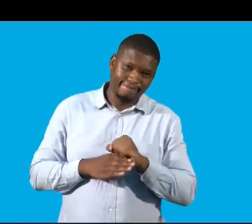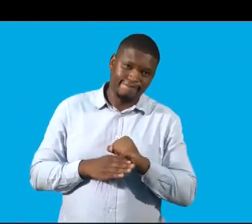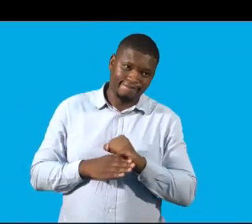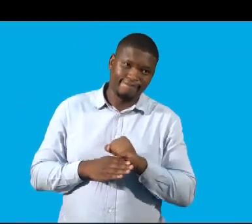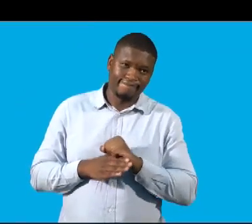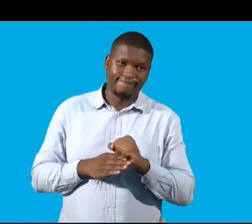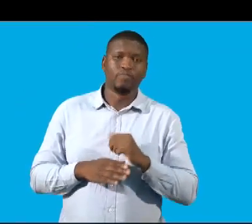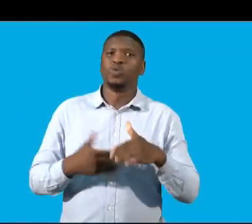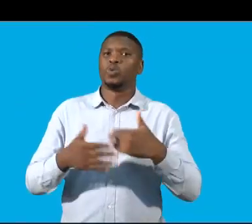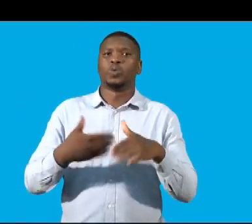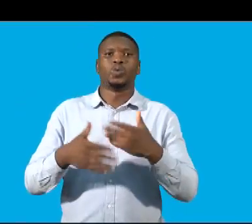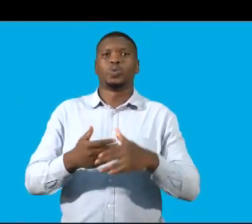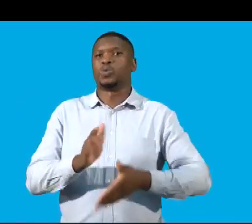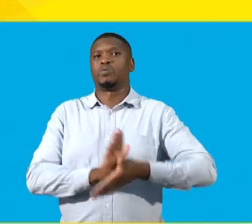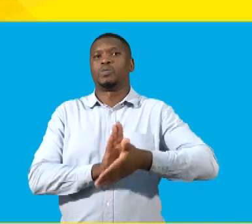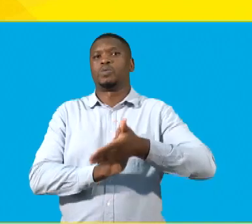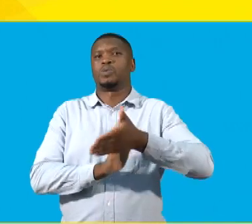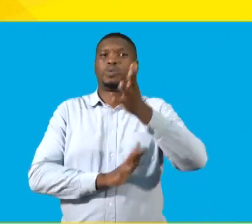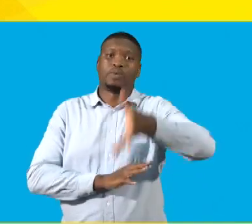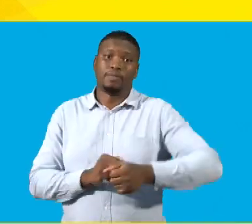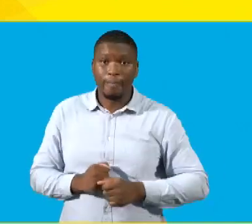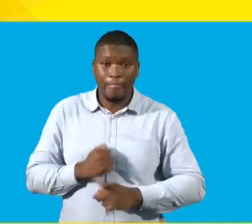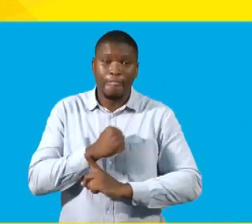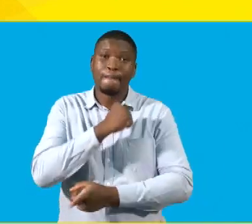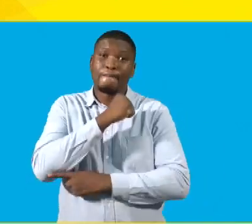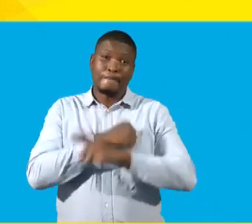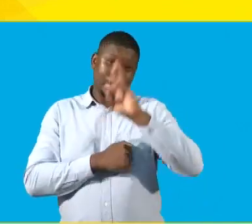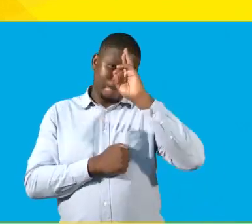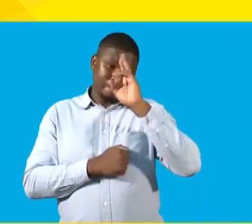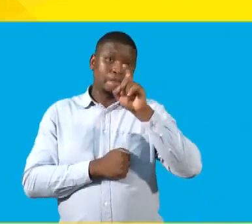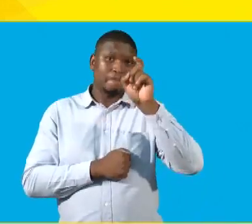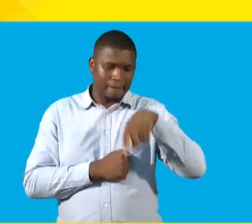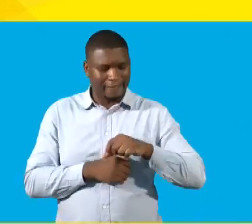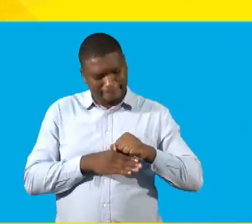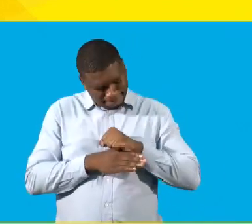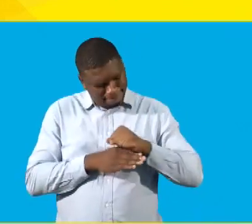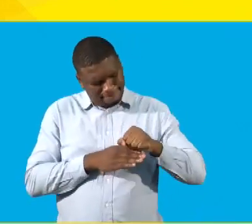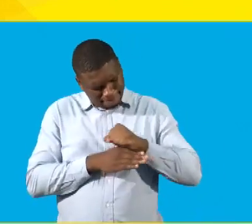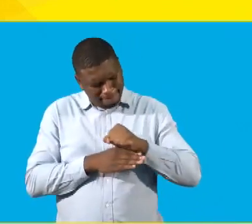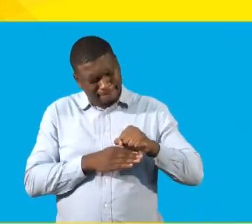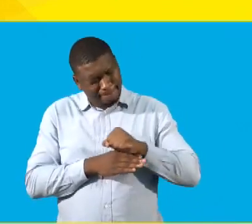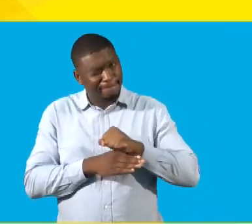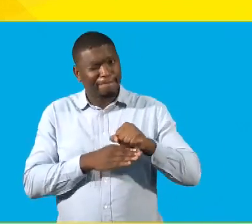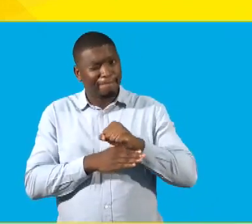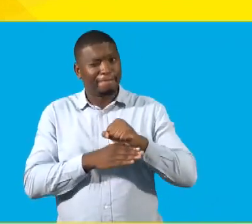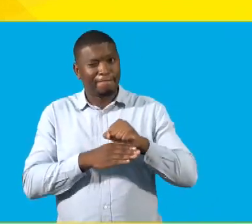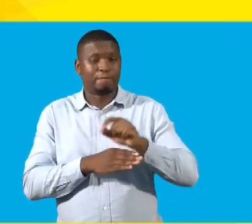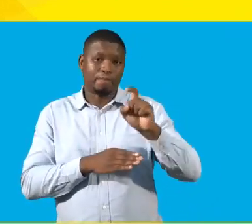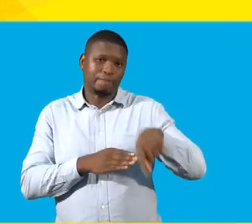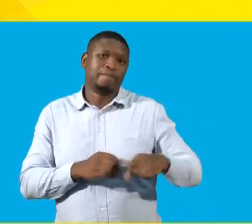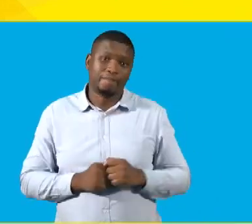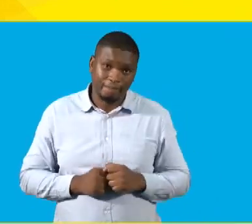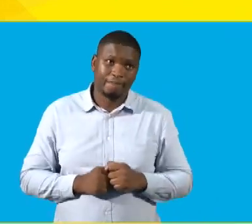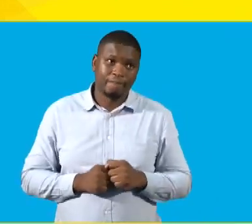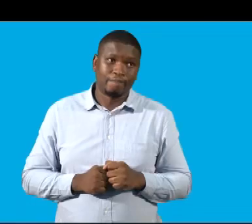the more you will flow during the exam. And lastly, of course, you need to practice, practice, practice.